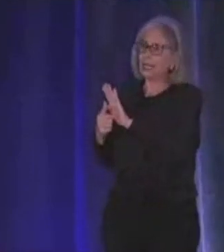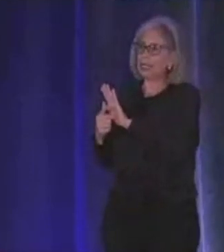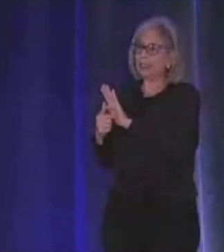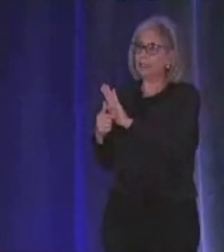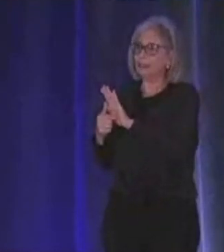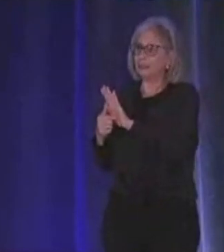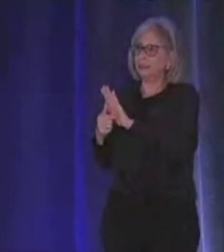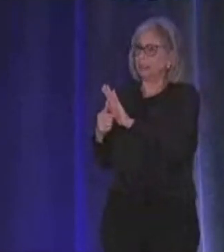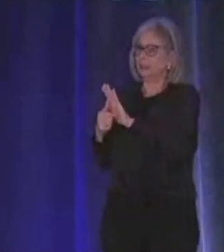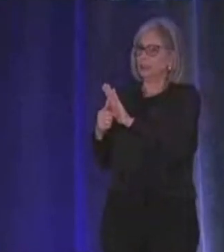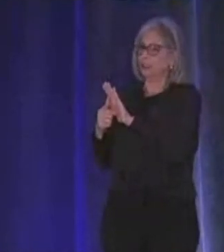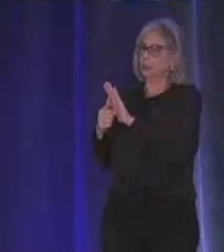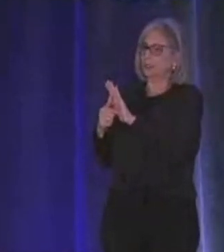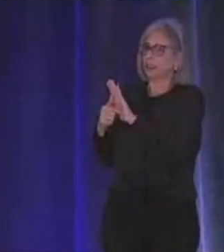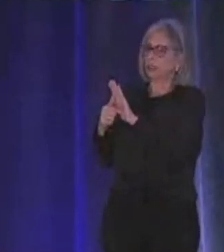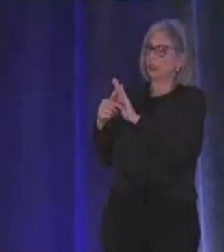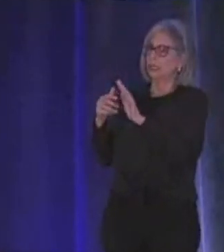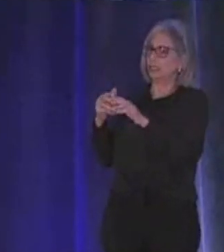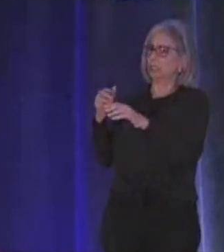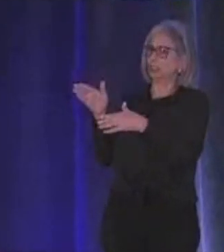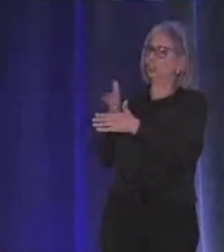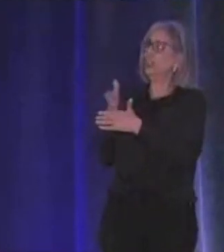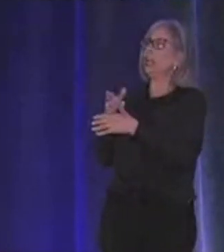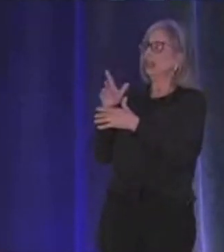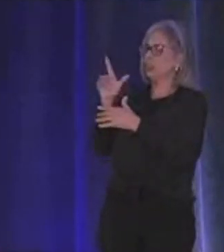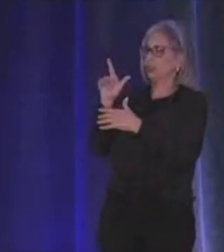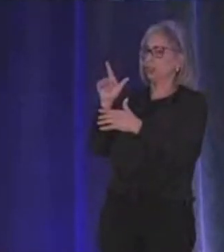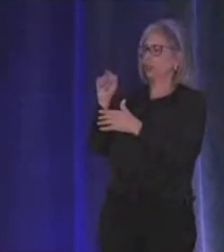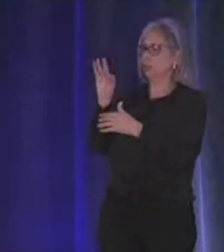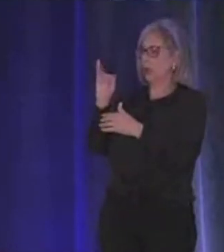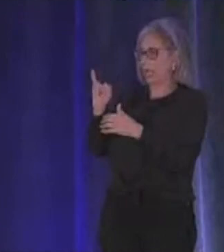UI elements so that you don't have to have a header